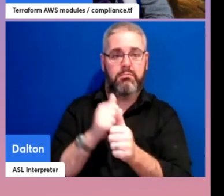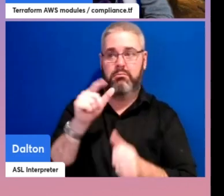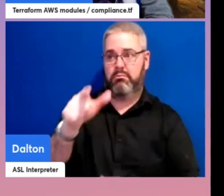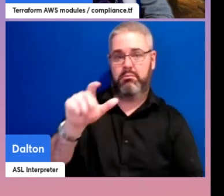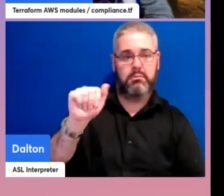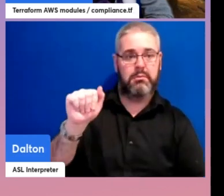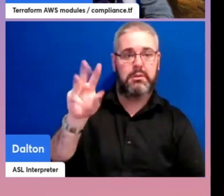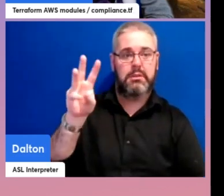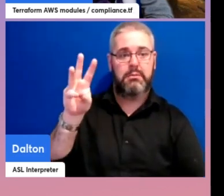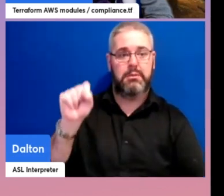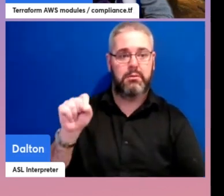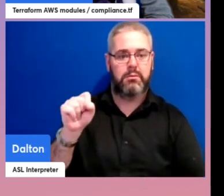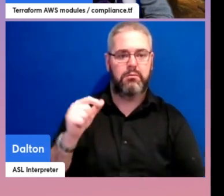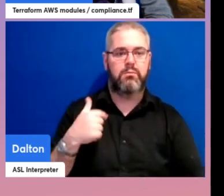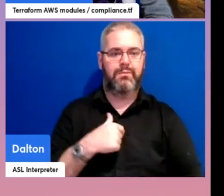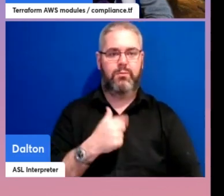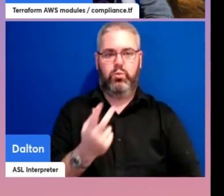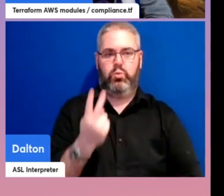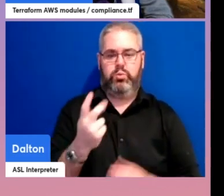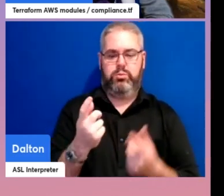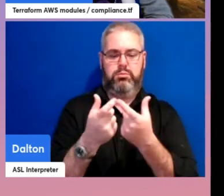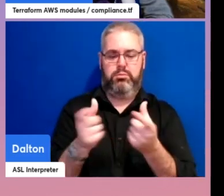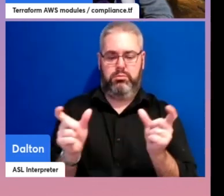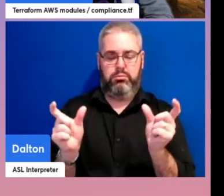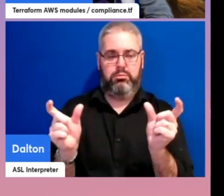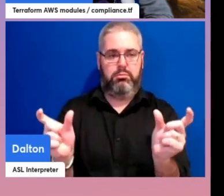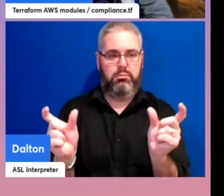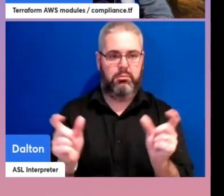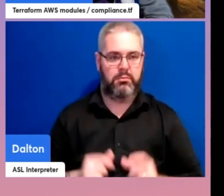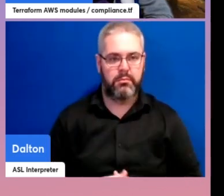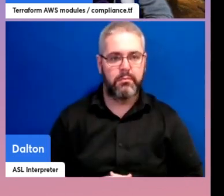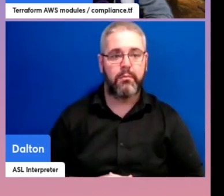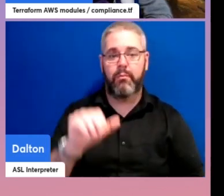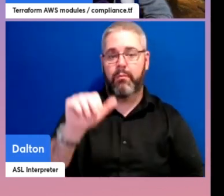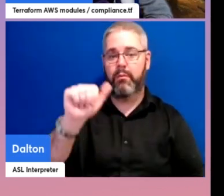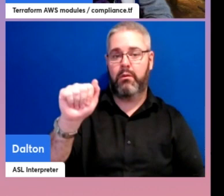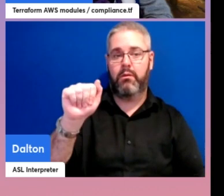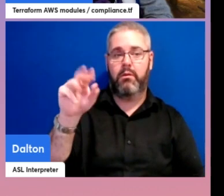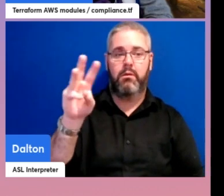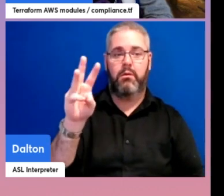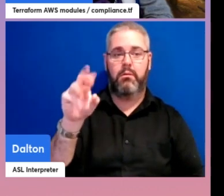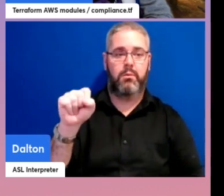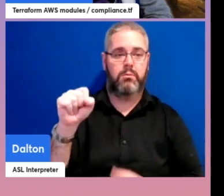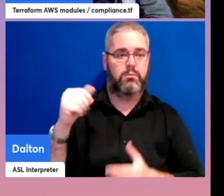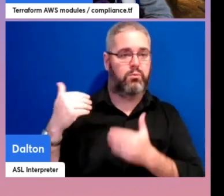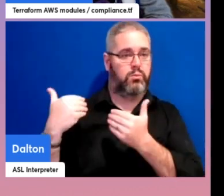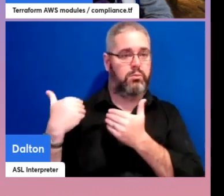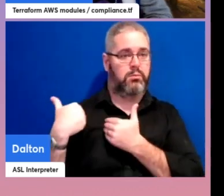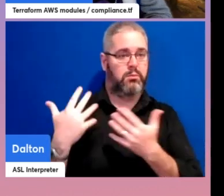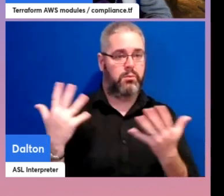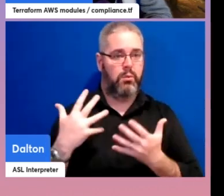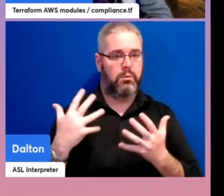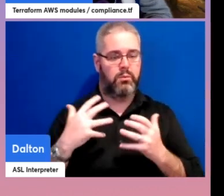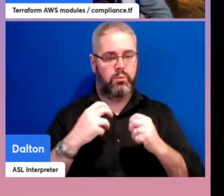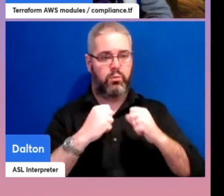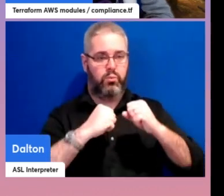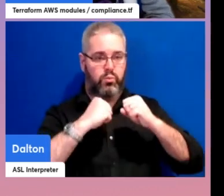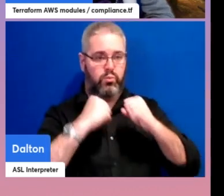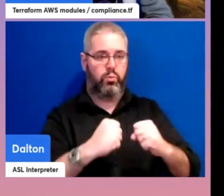two things there. One is that AWS is responsible for the security